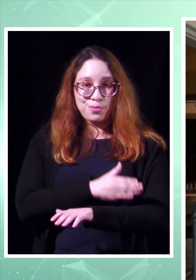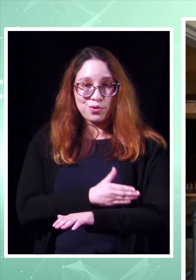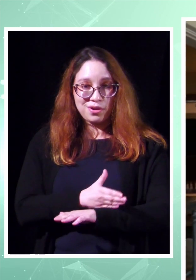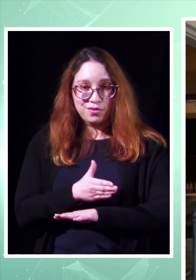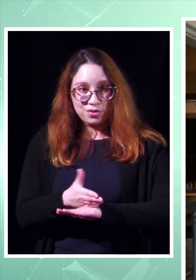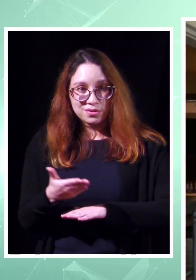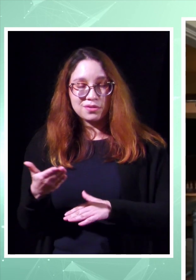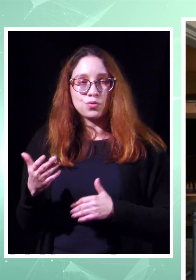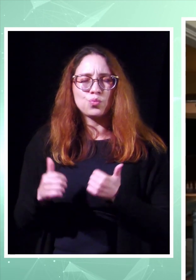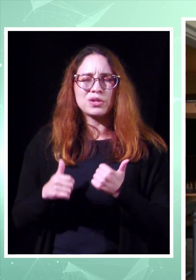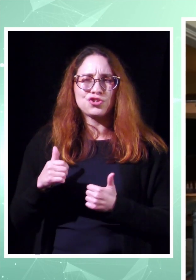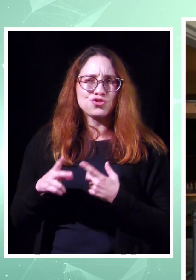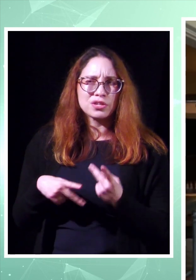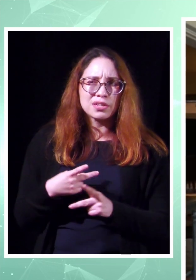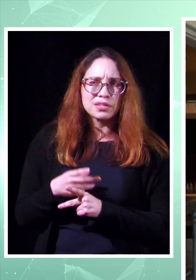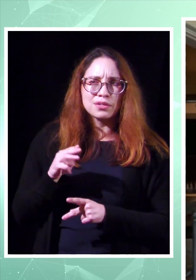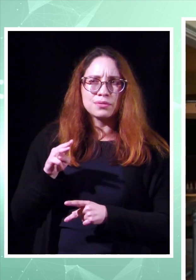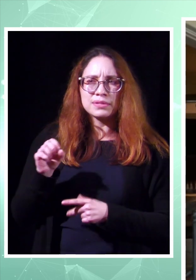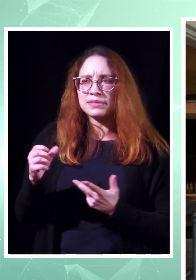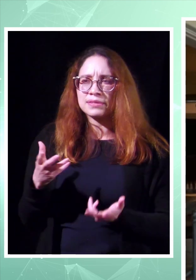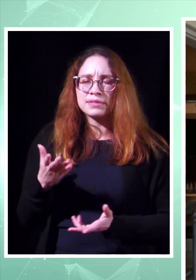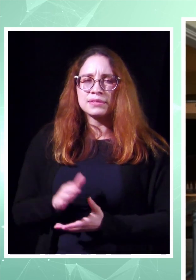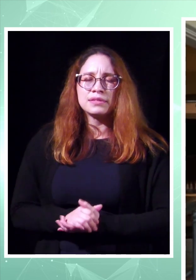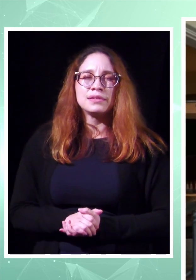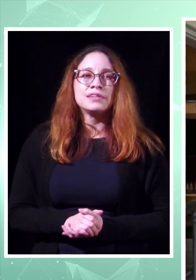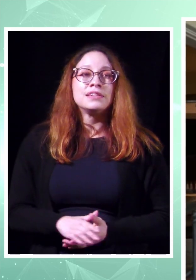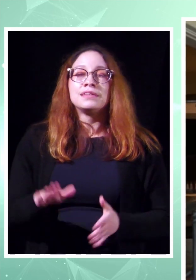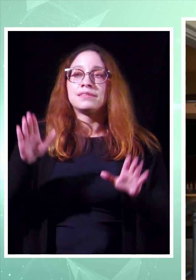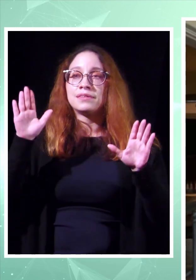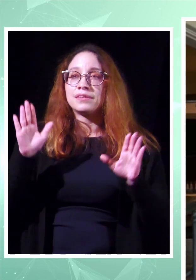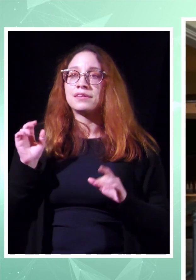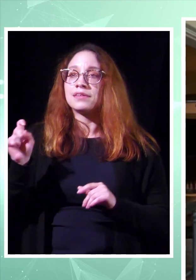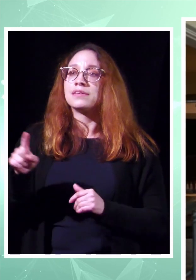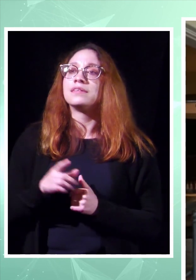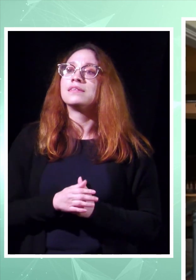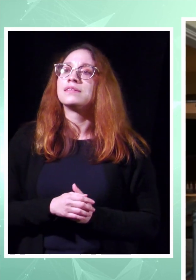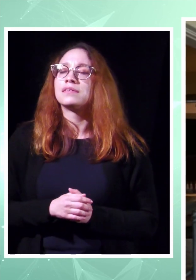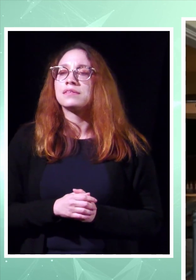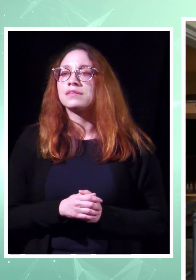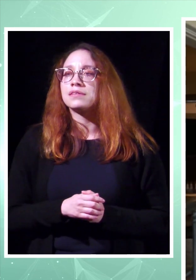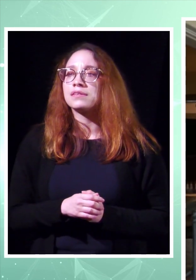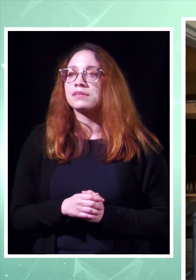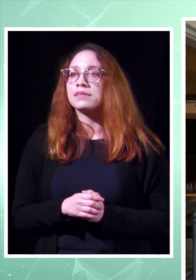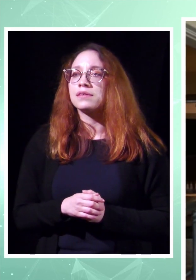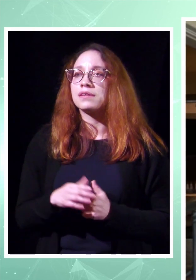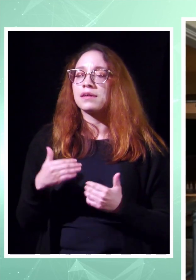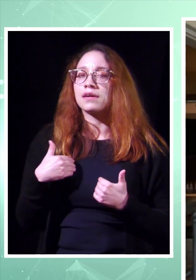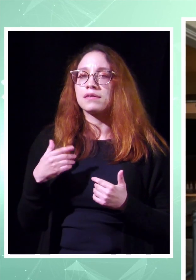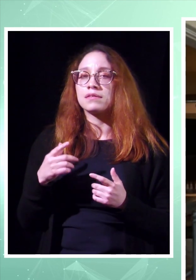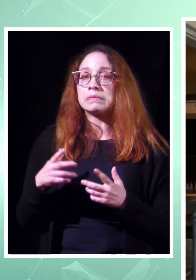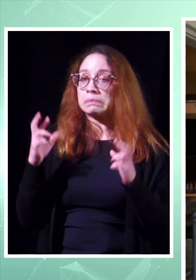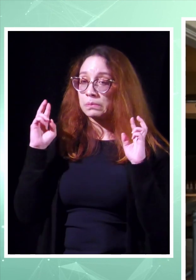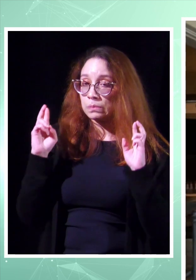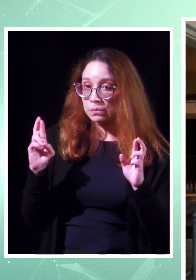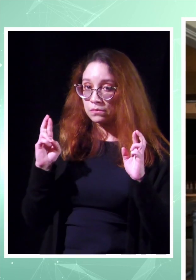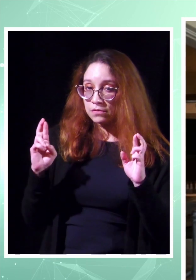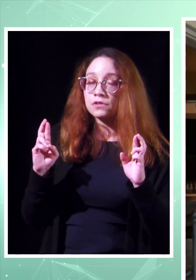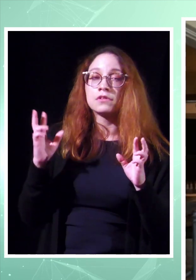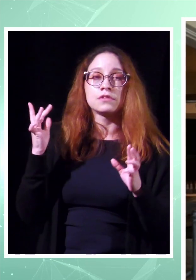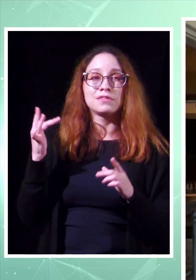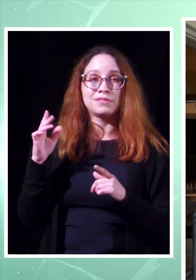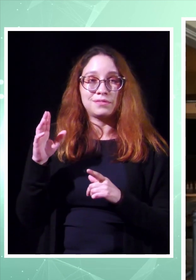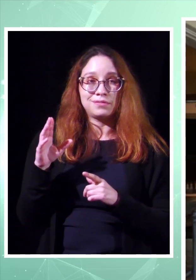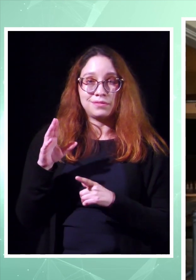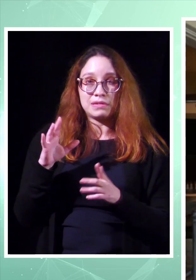it which type is it going to be useful for? So that's an excellent question. And we are very hopeful that because